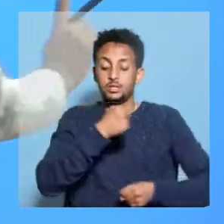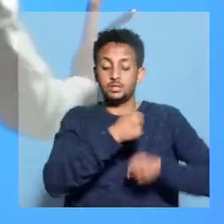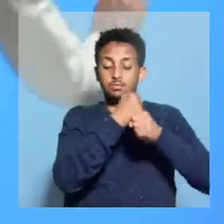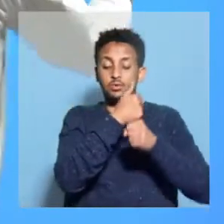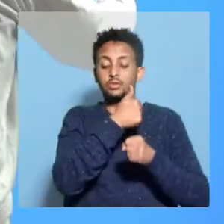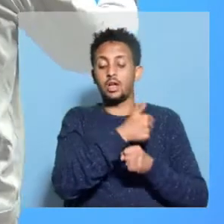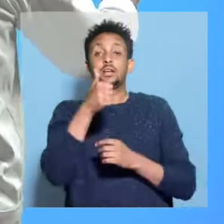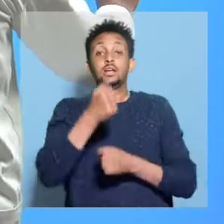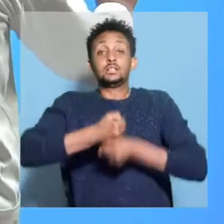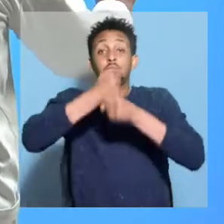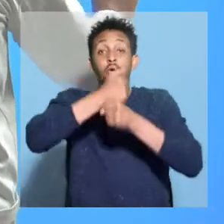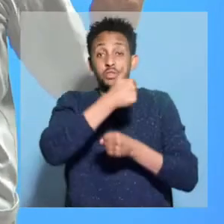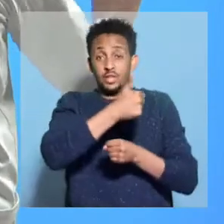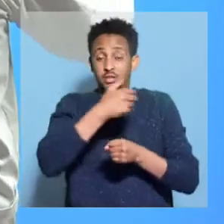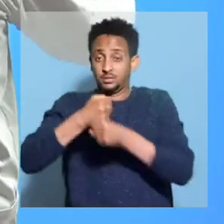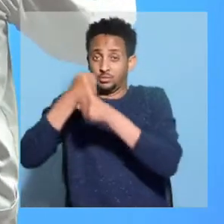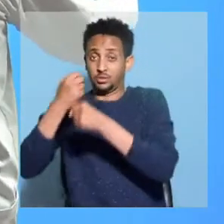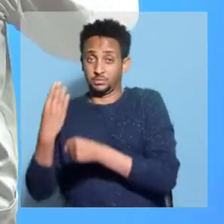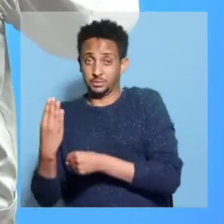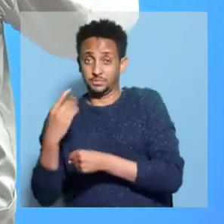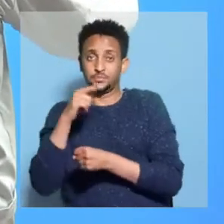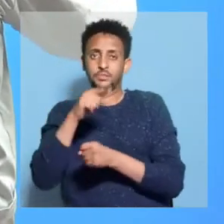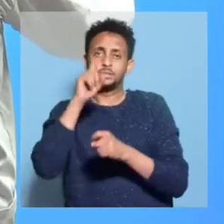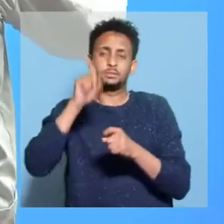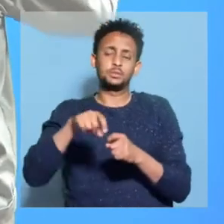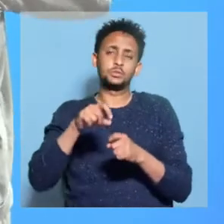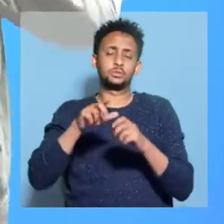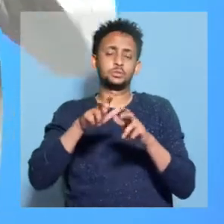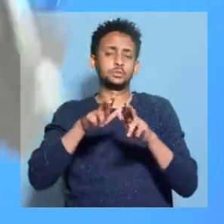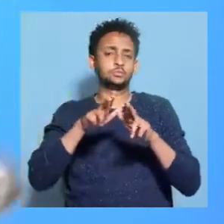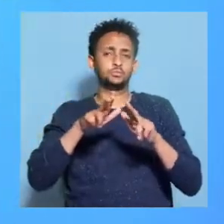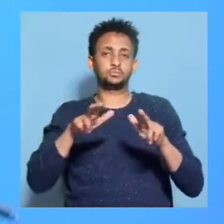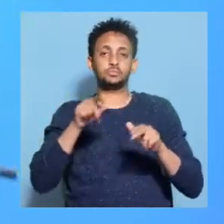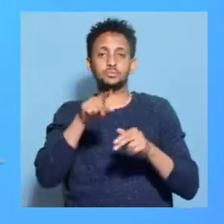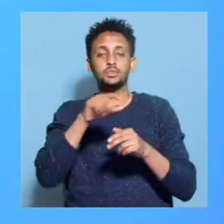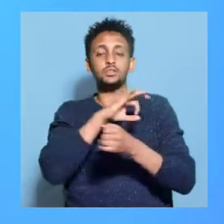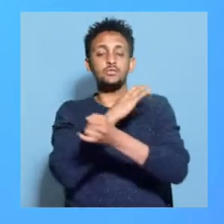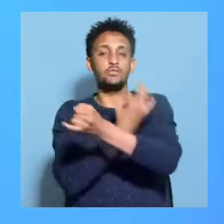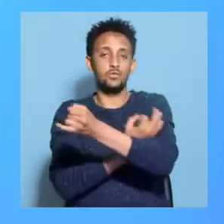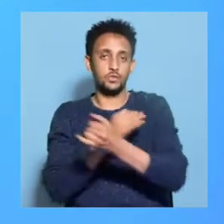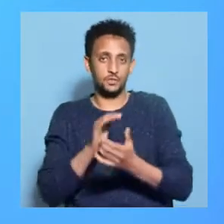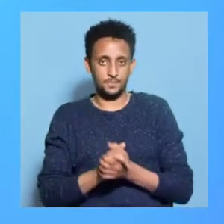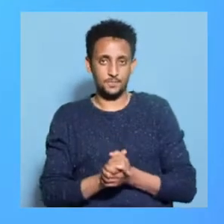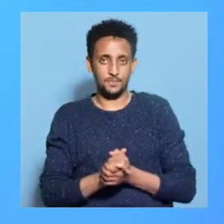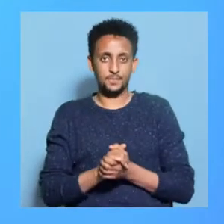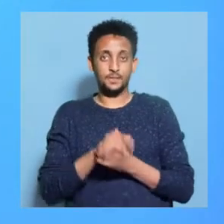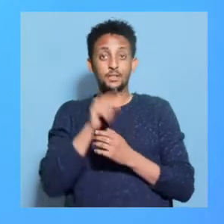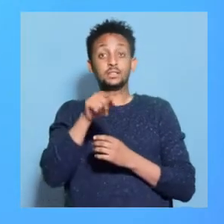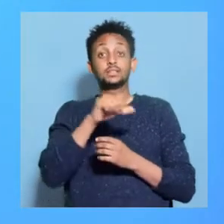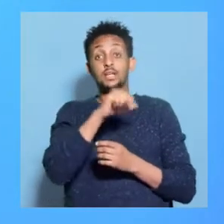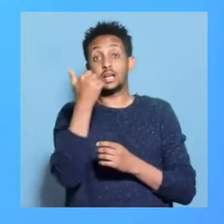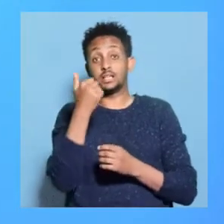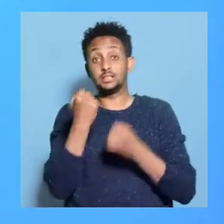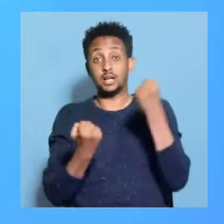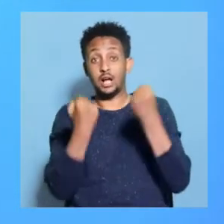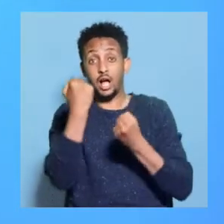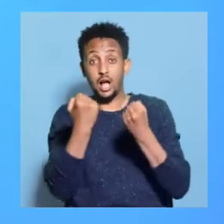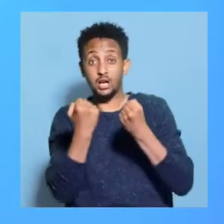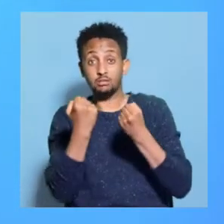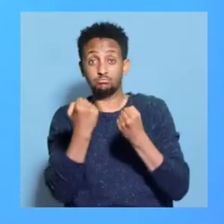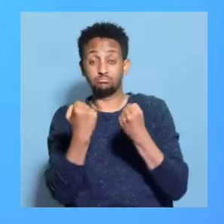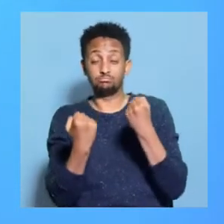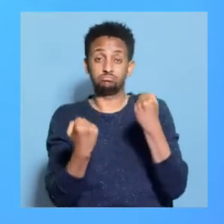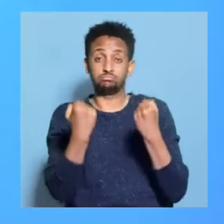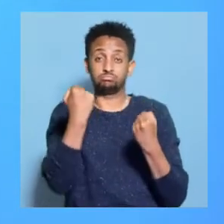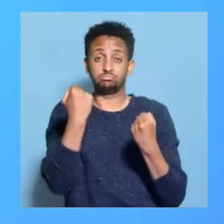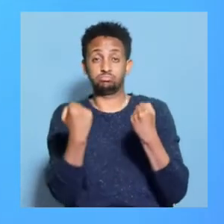support A and support B. These two bodies must resist those force. And there is another car or truck, and